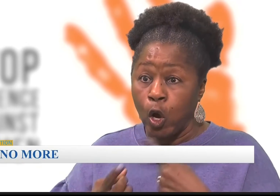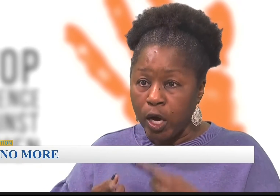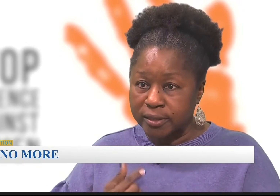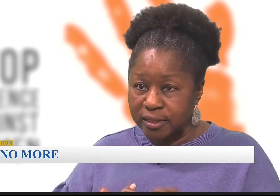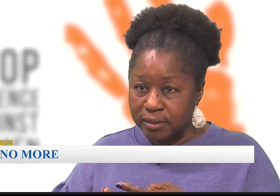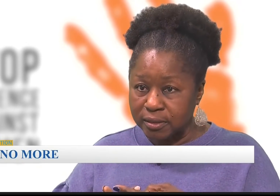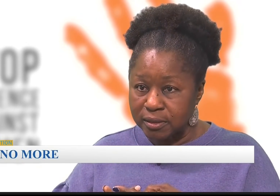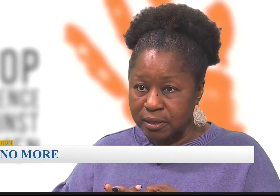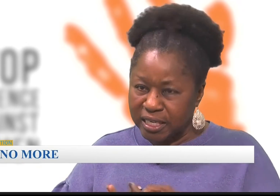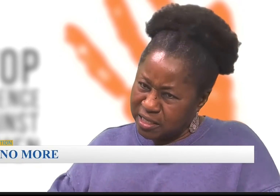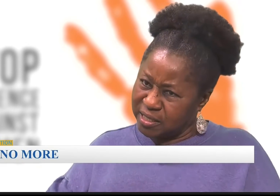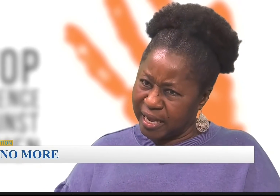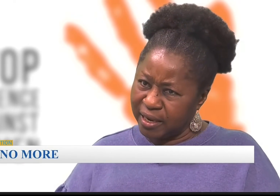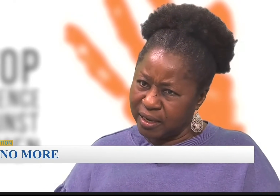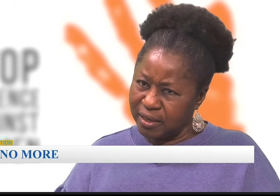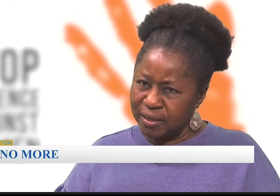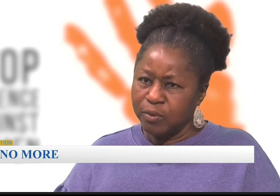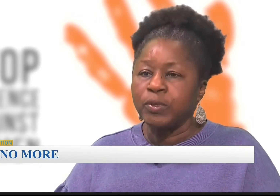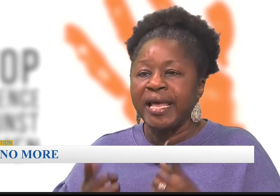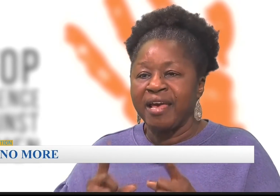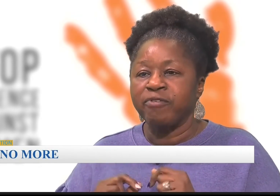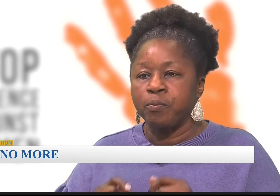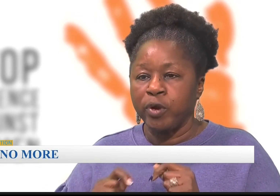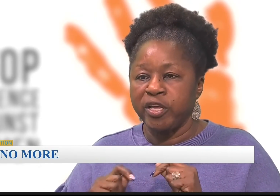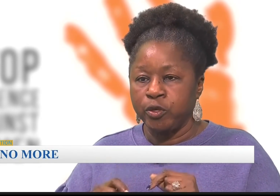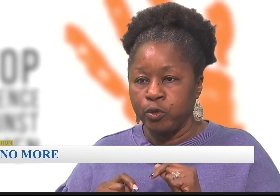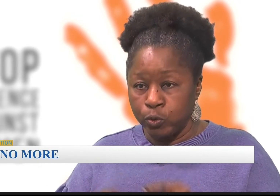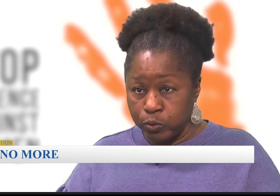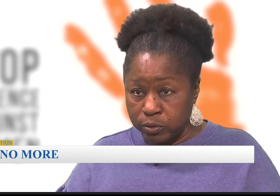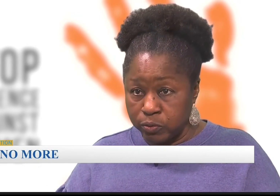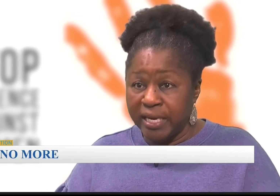eyes locked. And she said, whatever